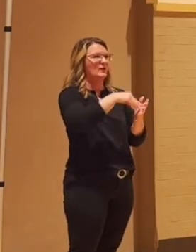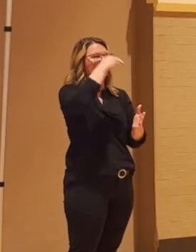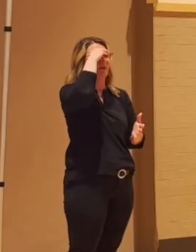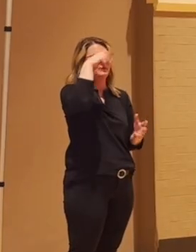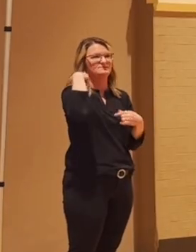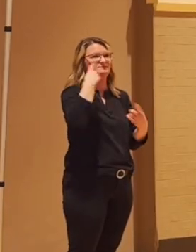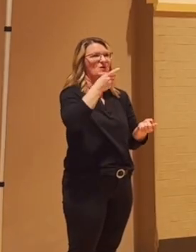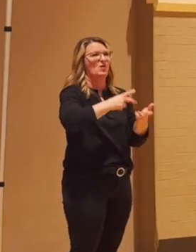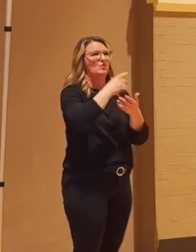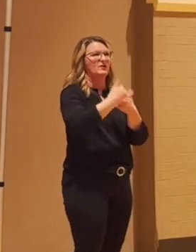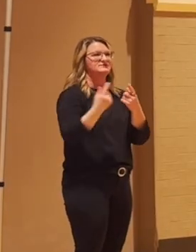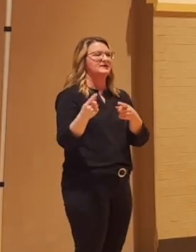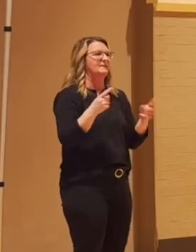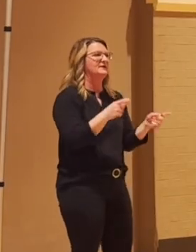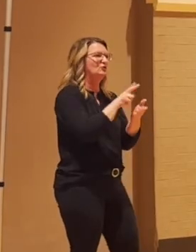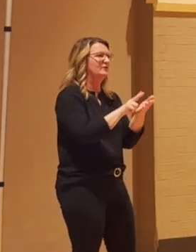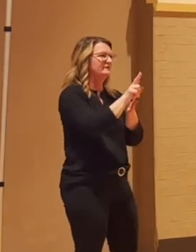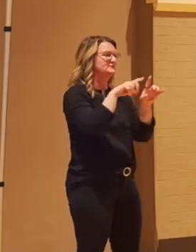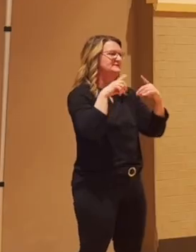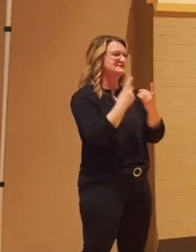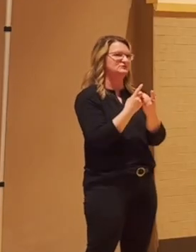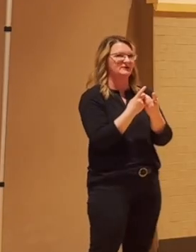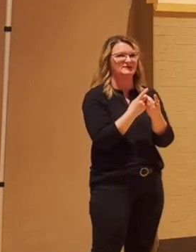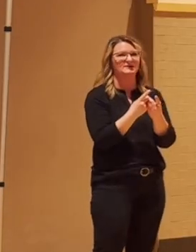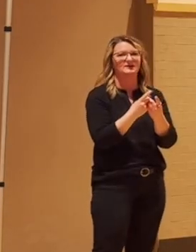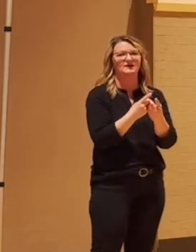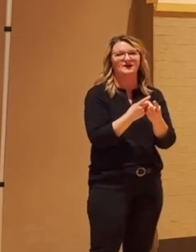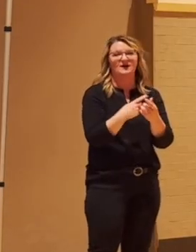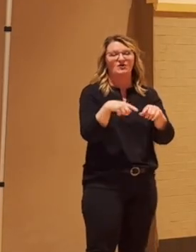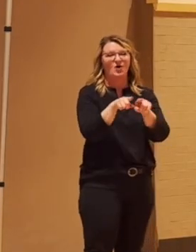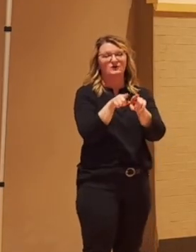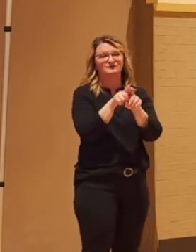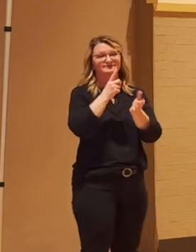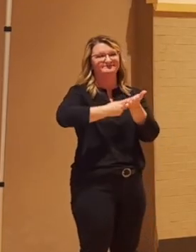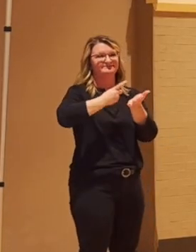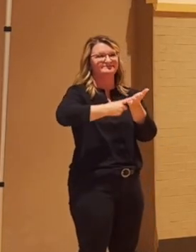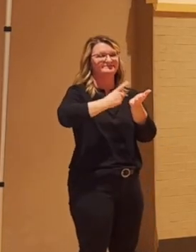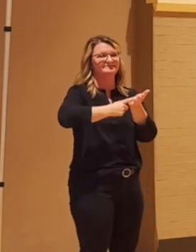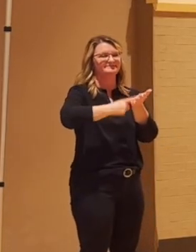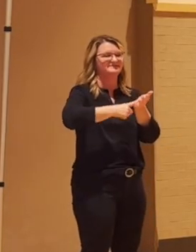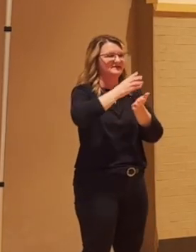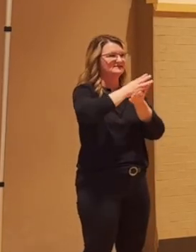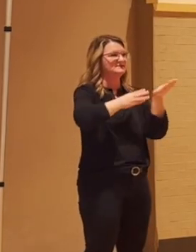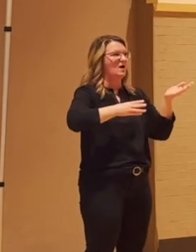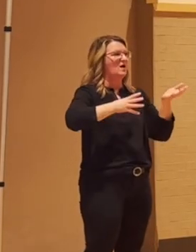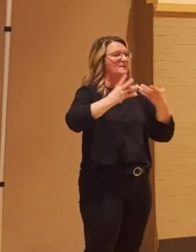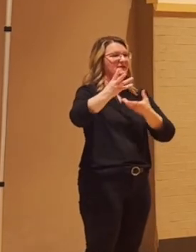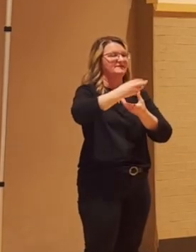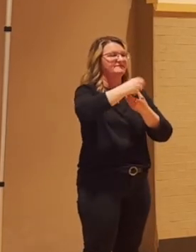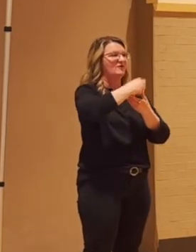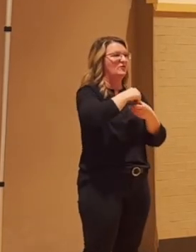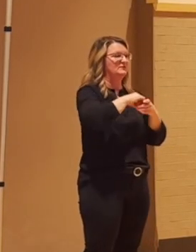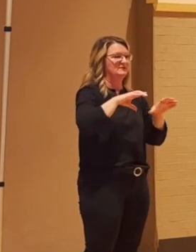the projects that are going on in the University District, but then also we talked a little bit about some of the engagement that we've